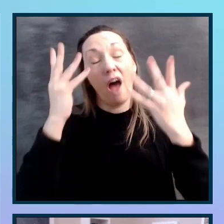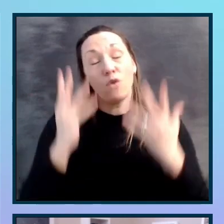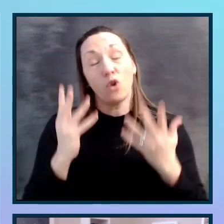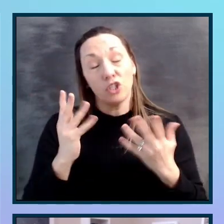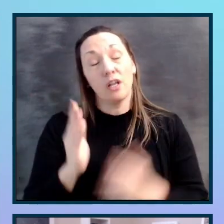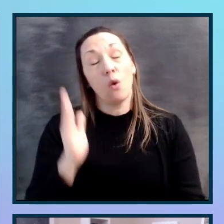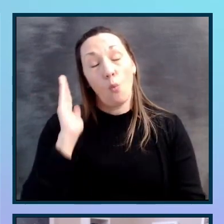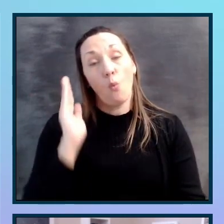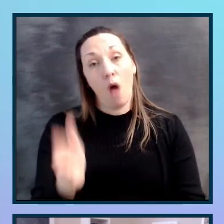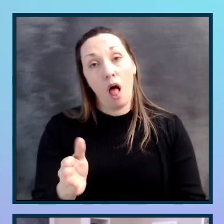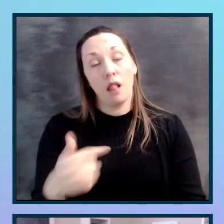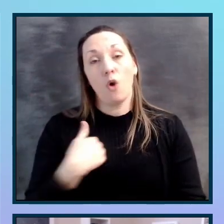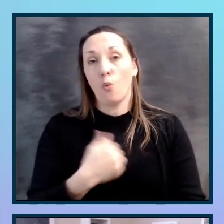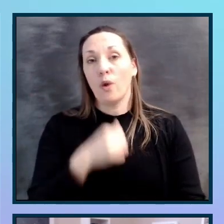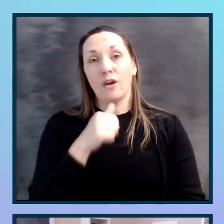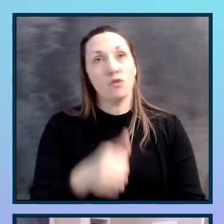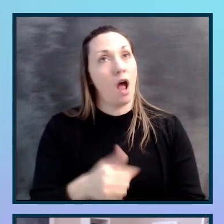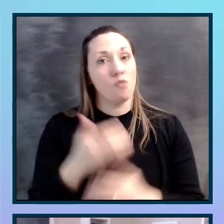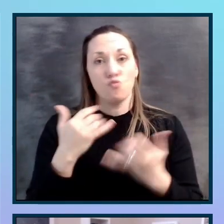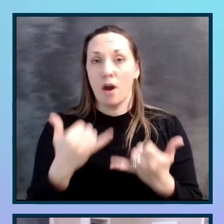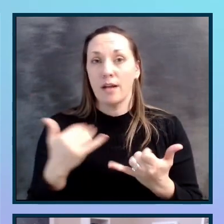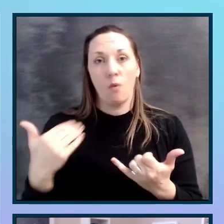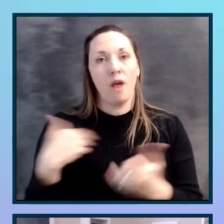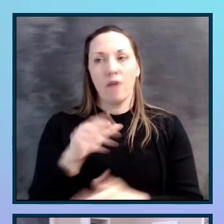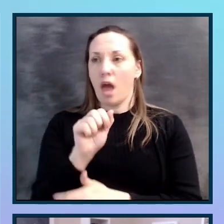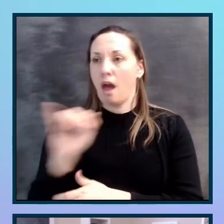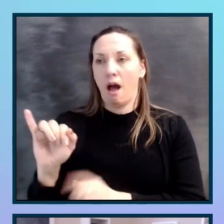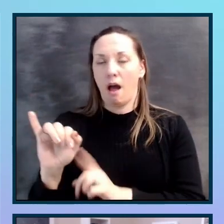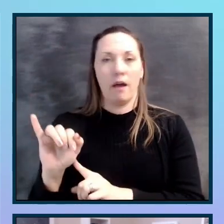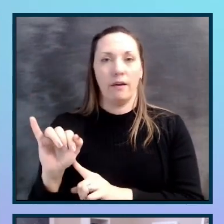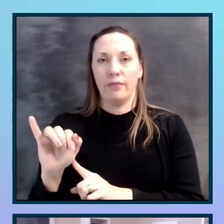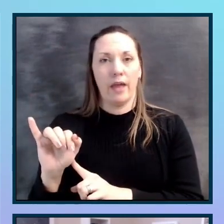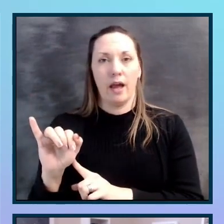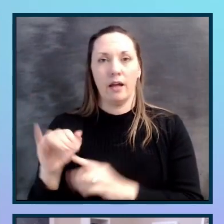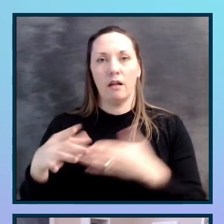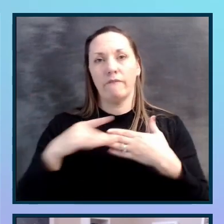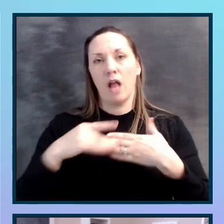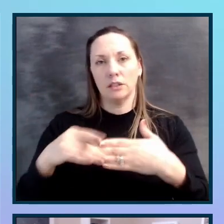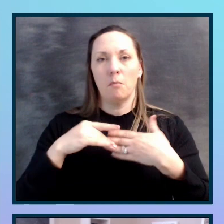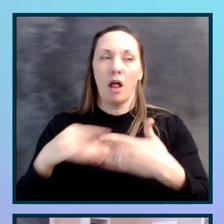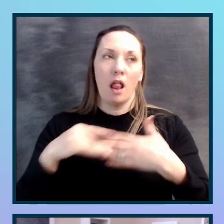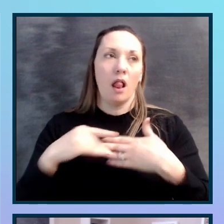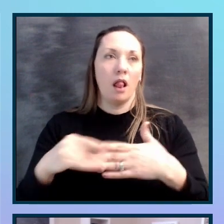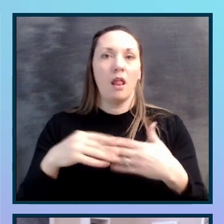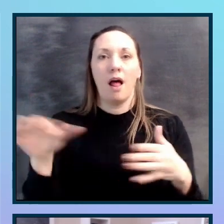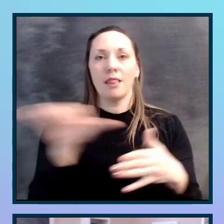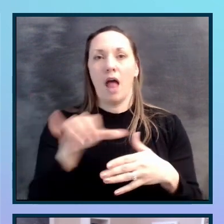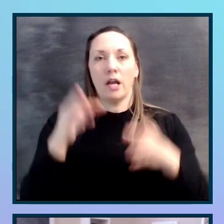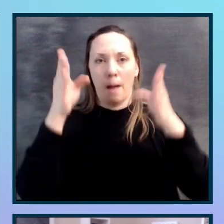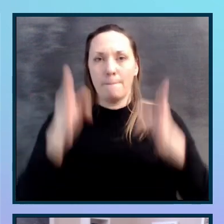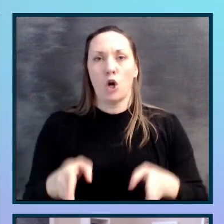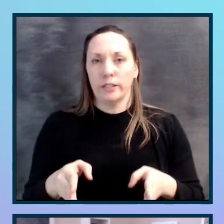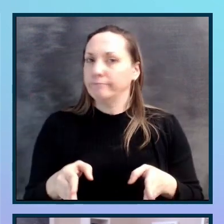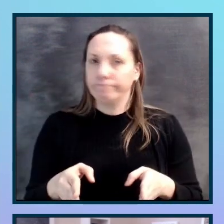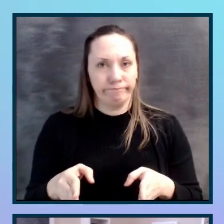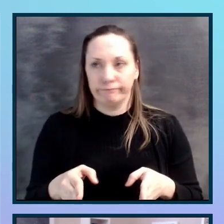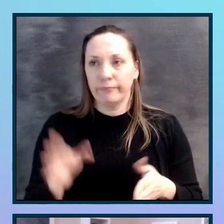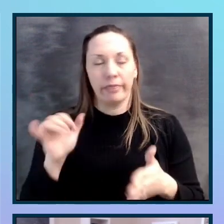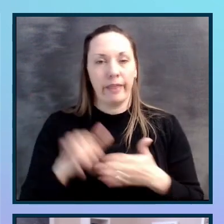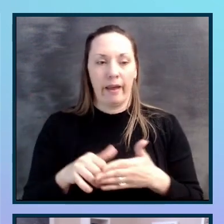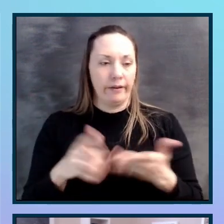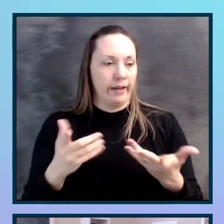are not at a place where we have AI that is as flexible as a person, that can